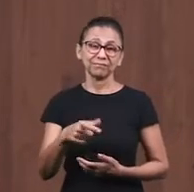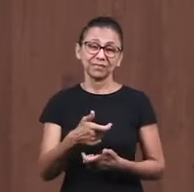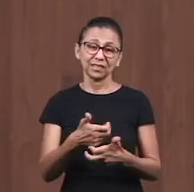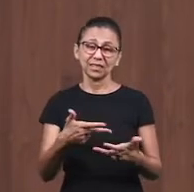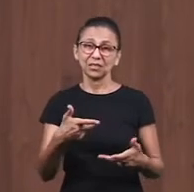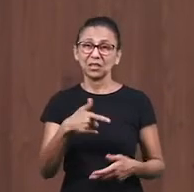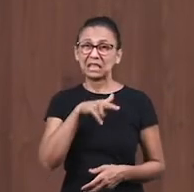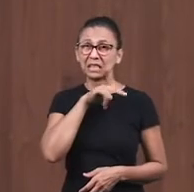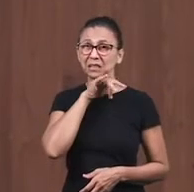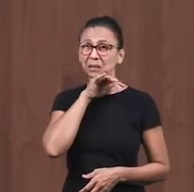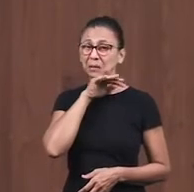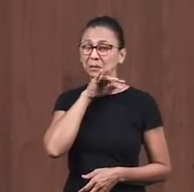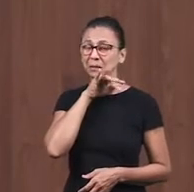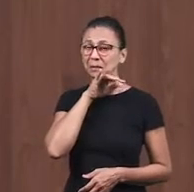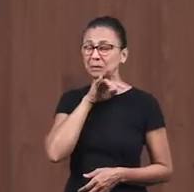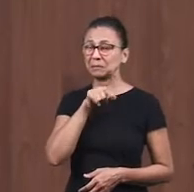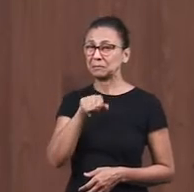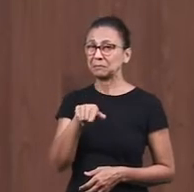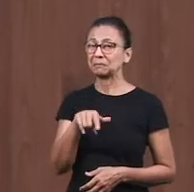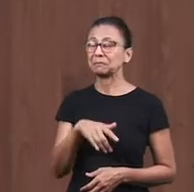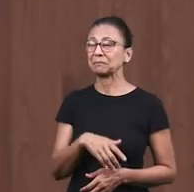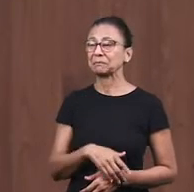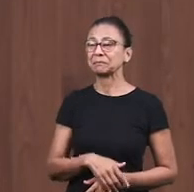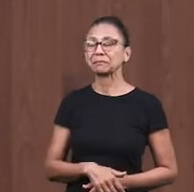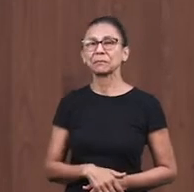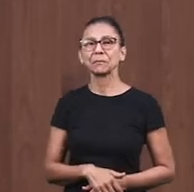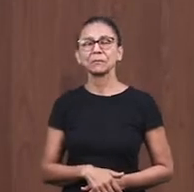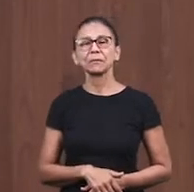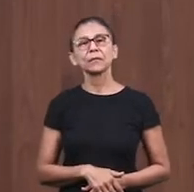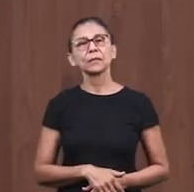that don't please the Lord. But what should we do?